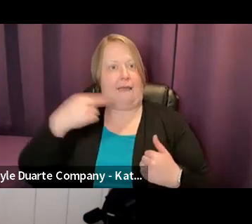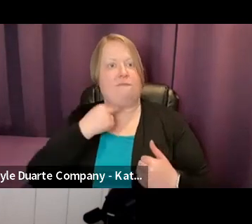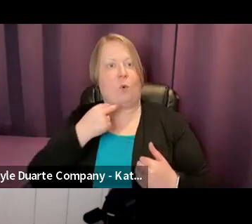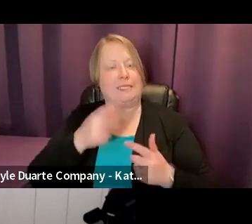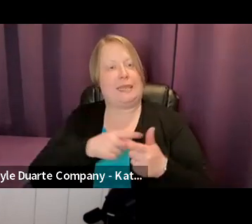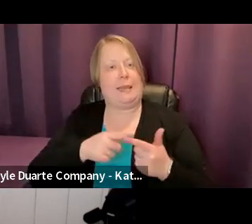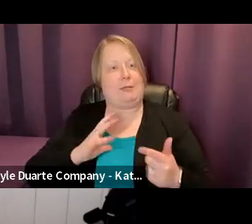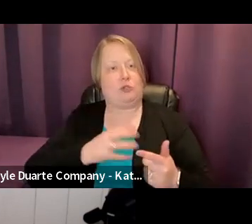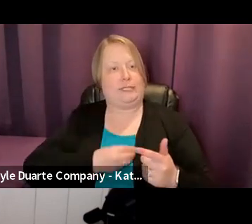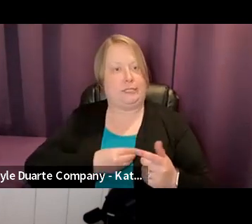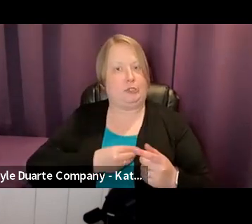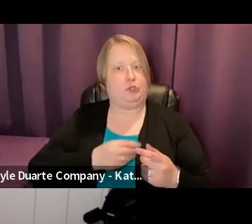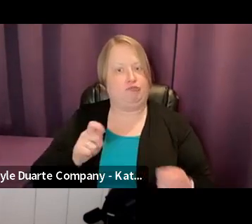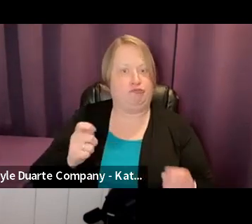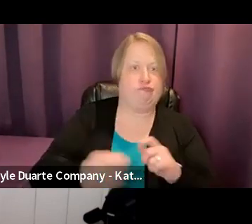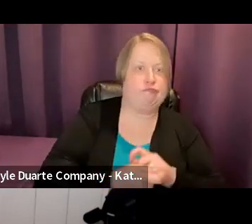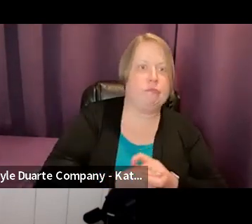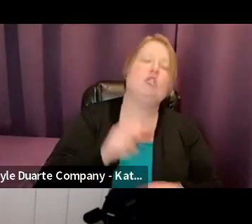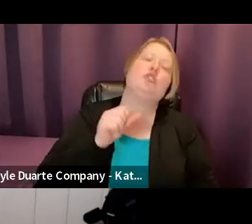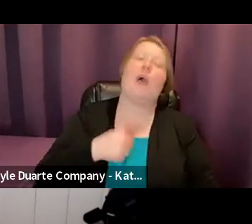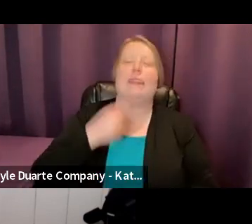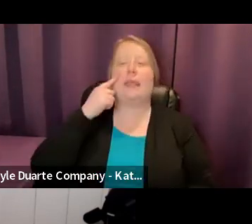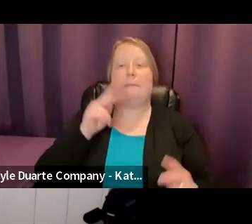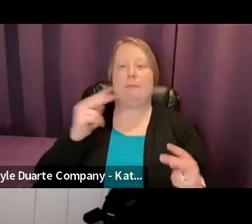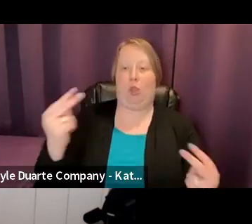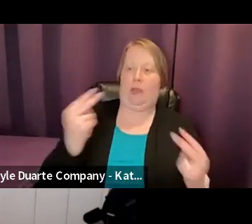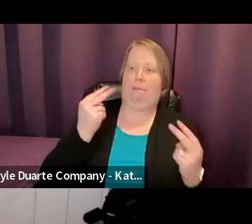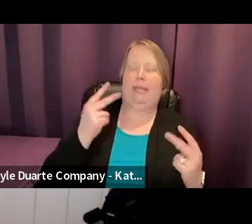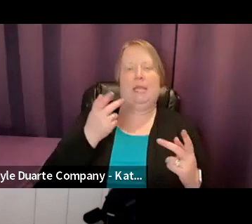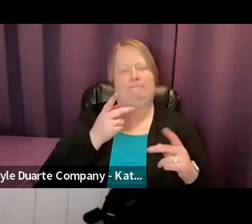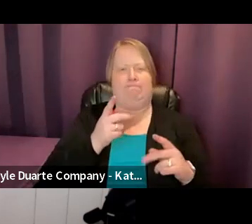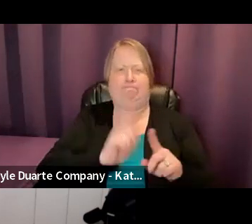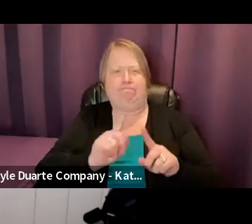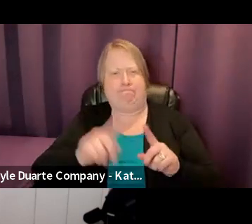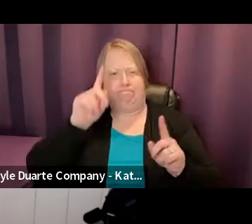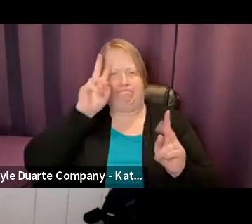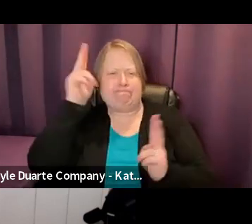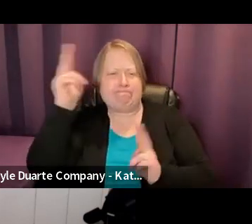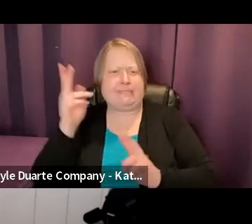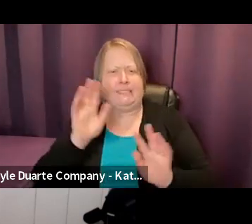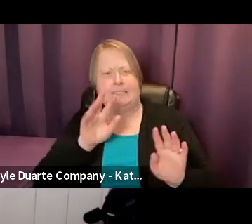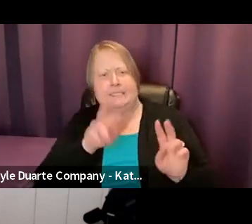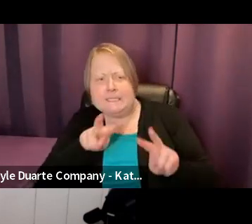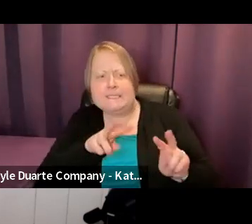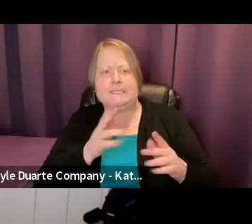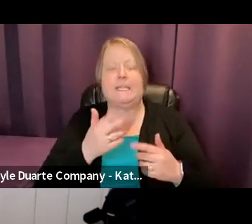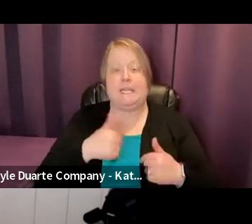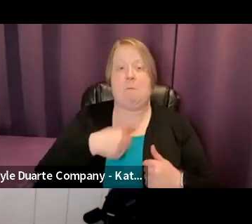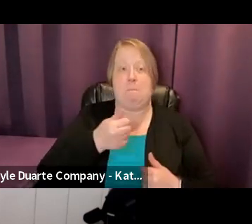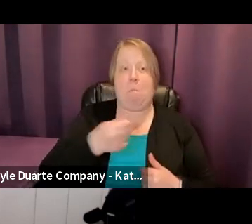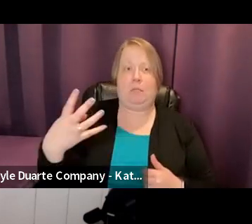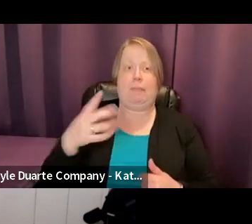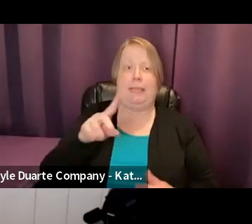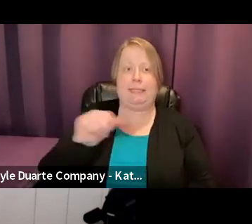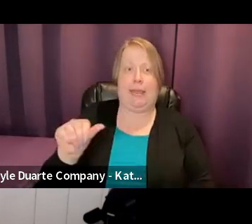the other way. So I think when people look at me, there are all kinds of misconceptions. I am multiply disabled.